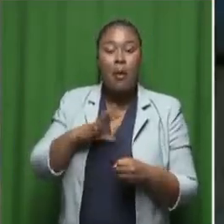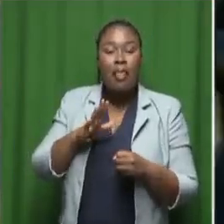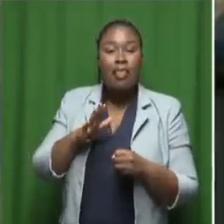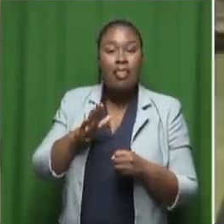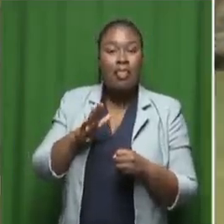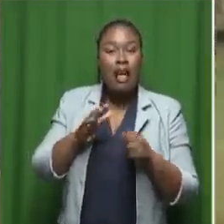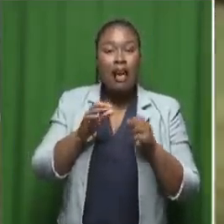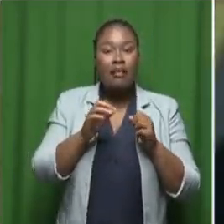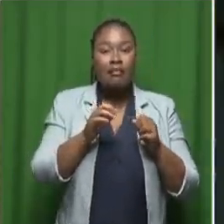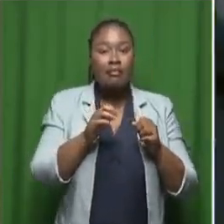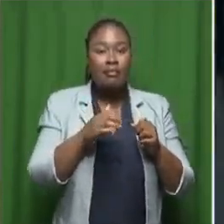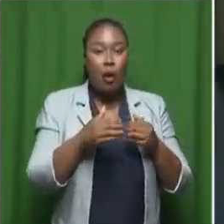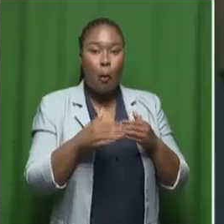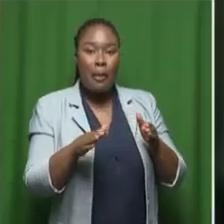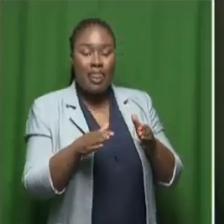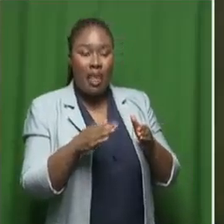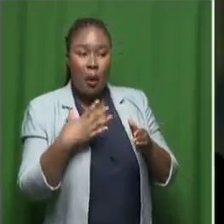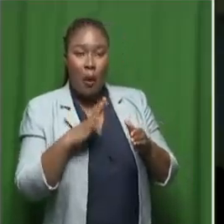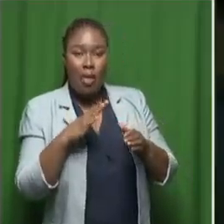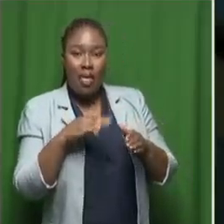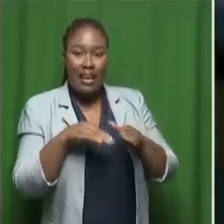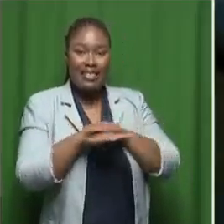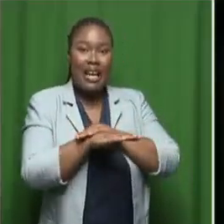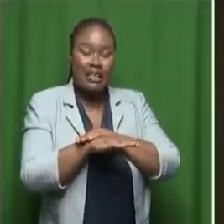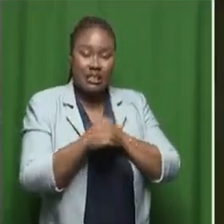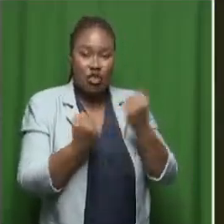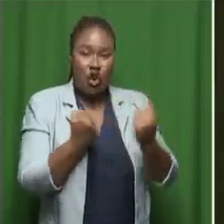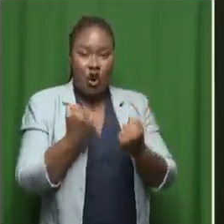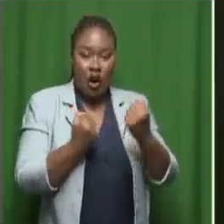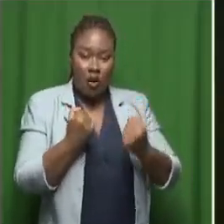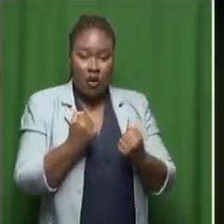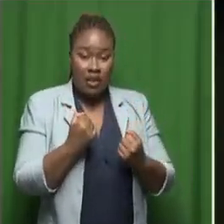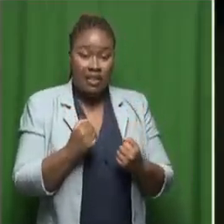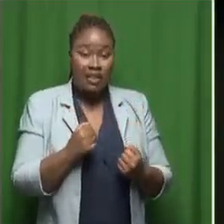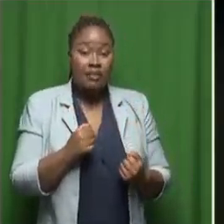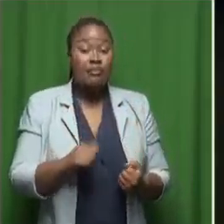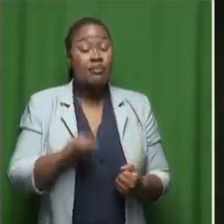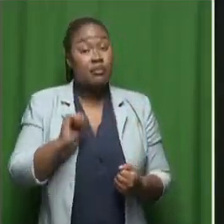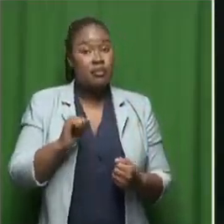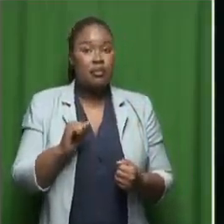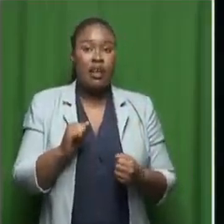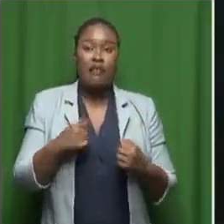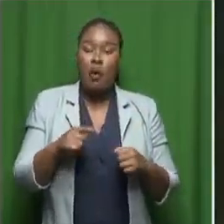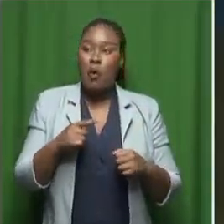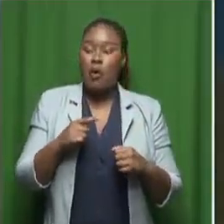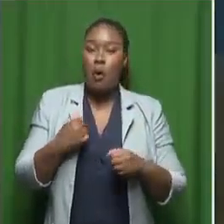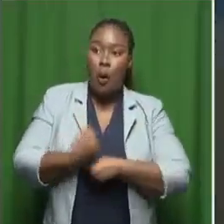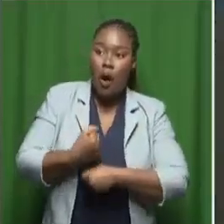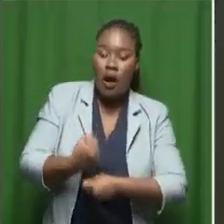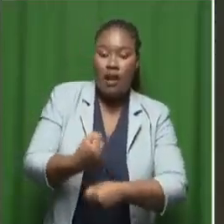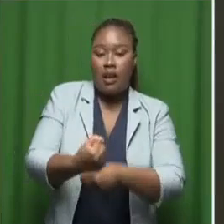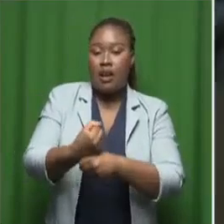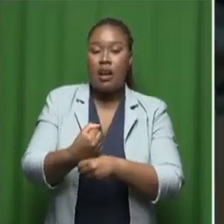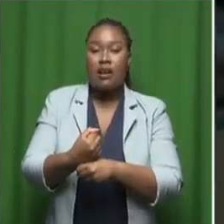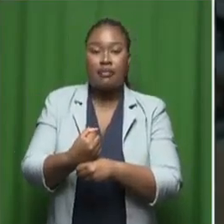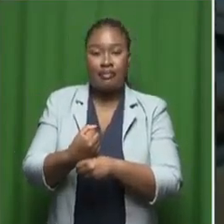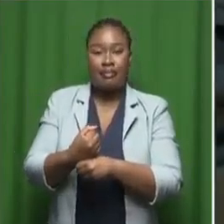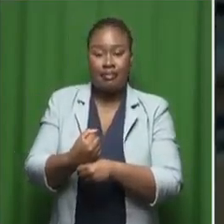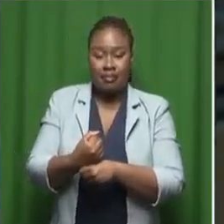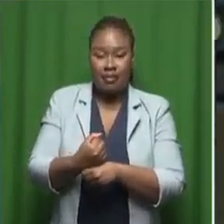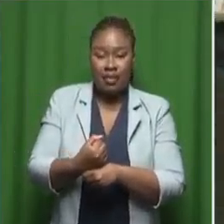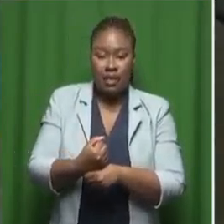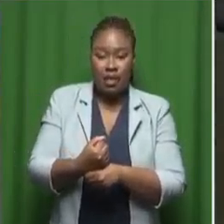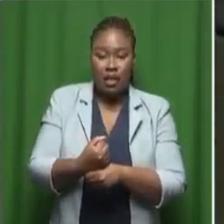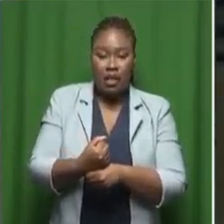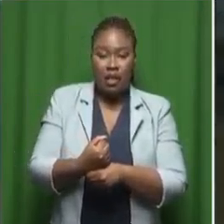take you inside here because, as JP said, this is a utility vehicle. So utility means we're probably not going